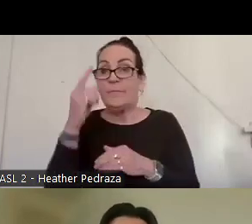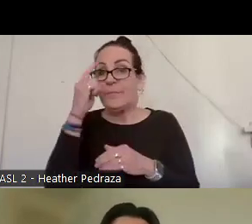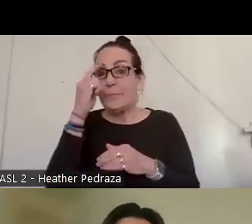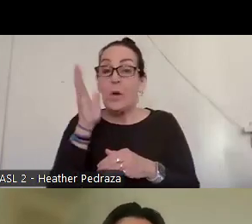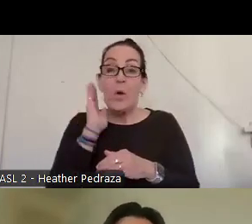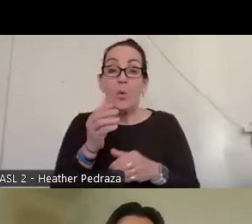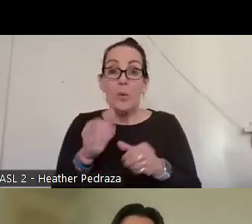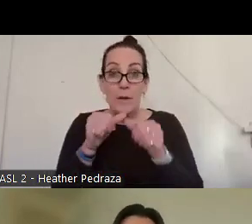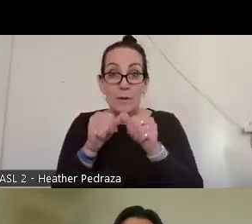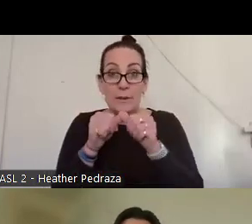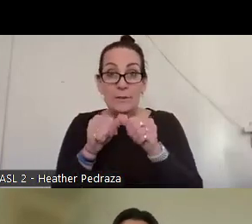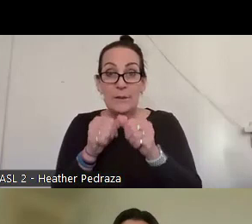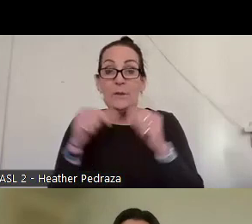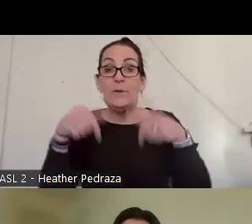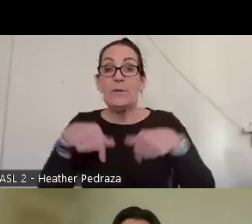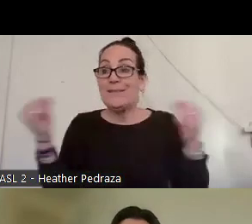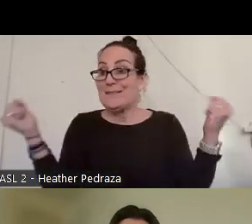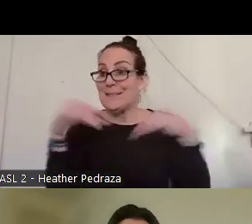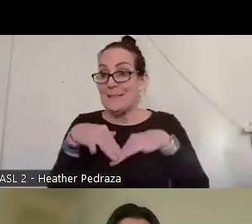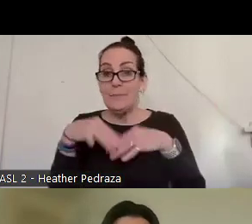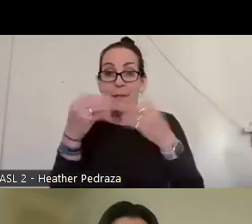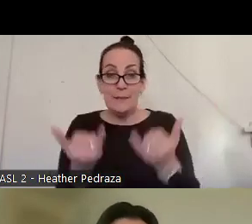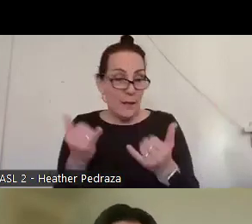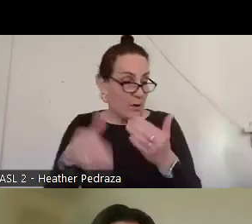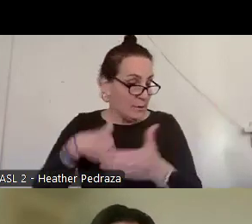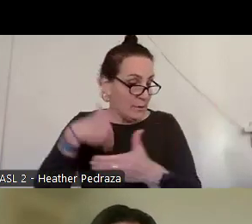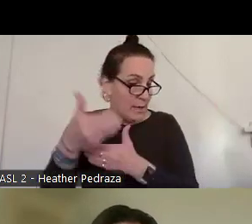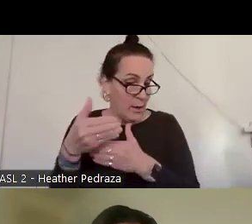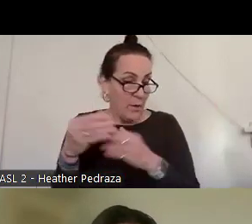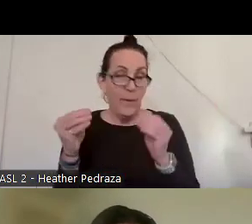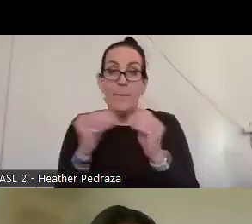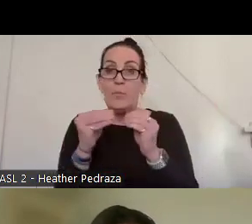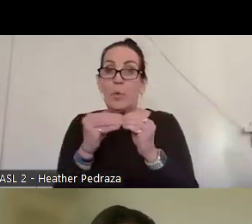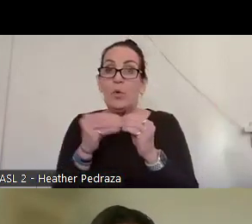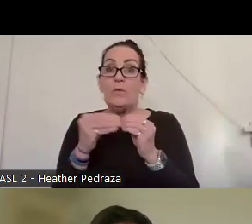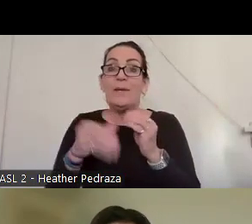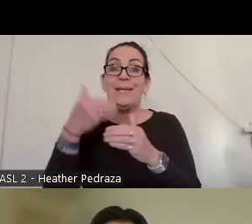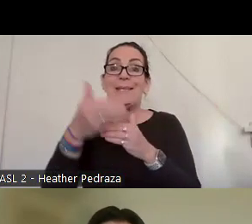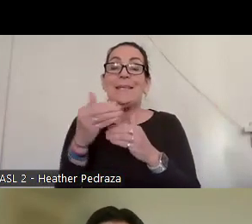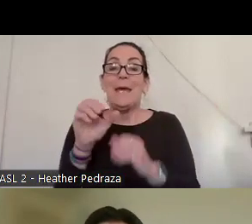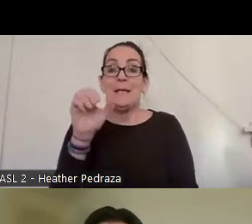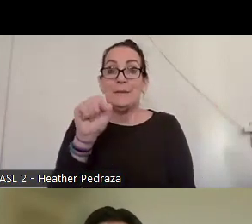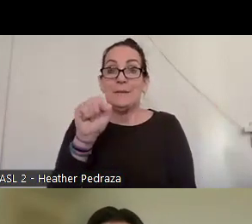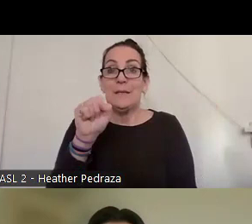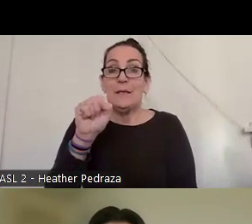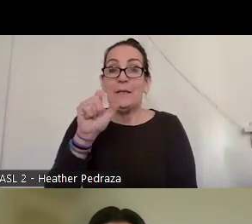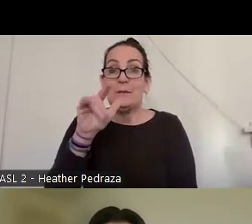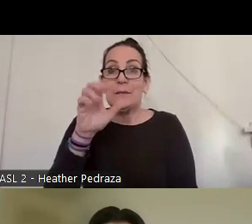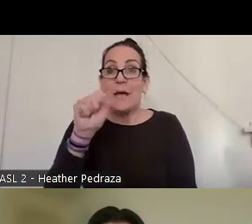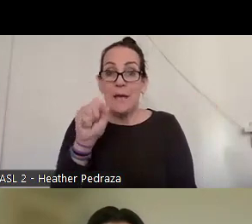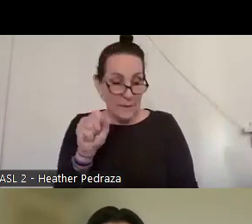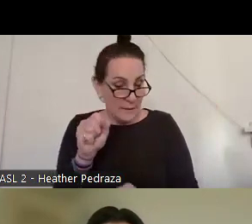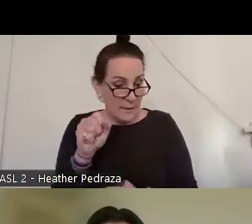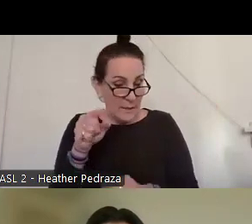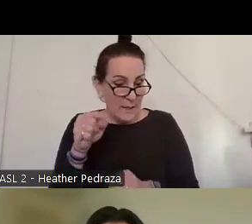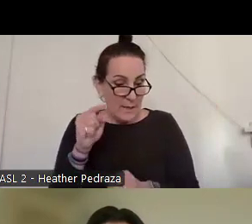So definitely happy about that. And if we can move to the next slide. Our last item to talk about is an